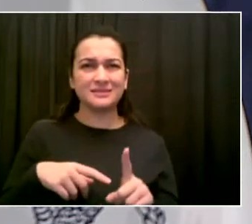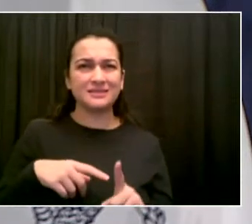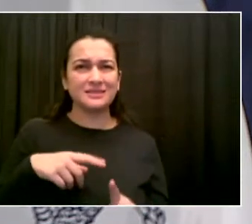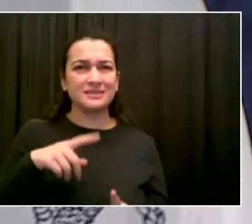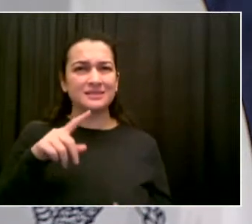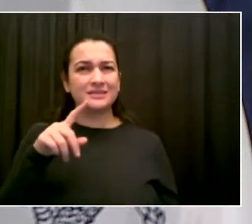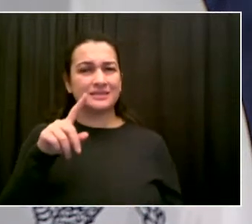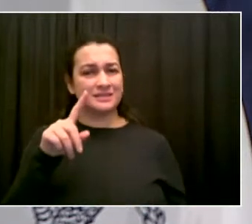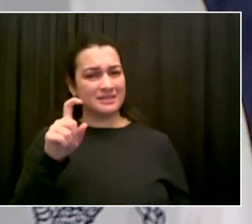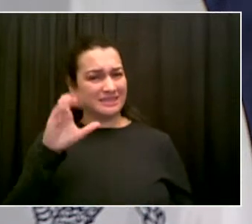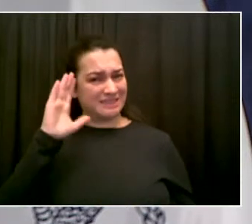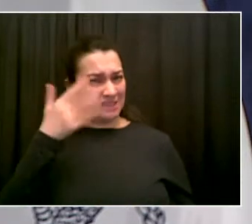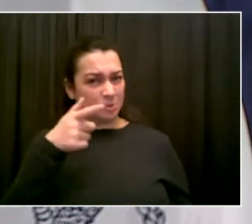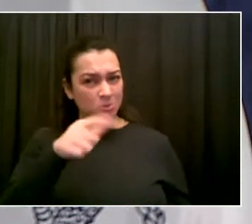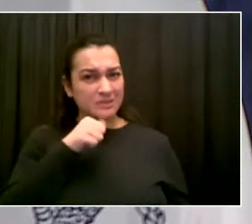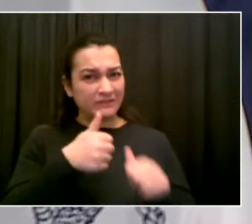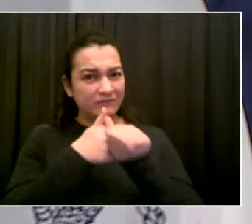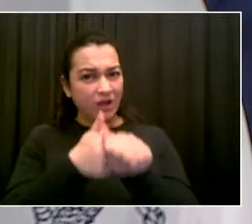simple.